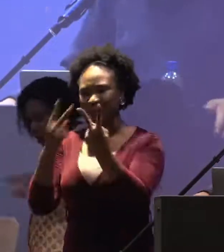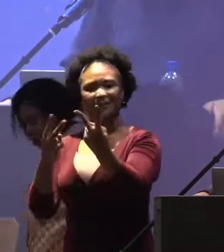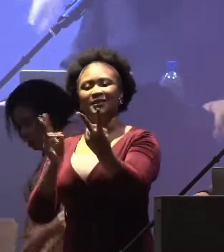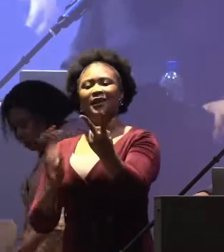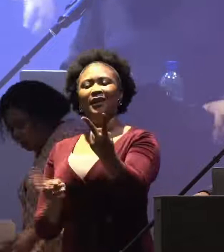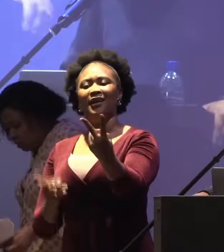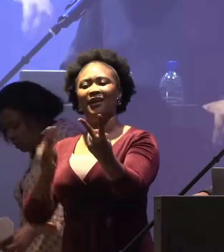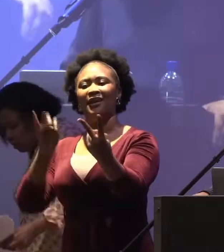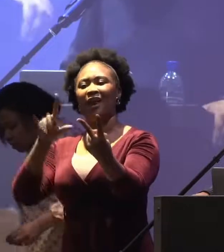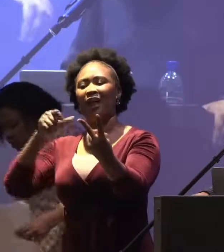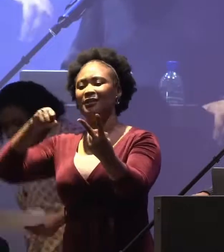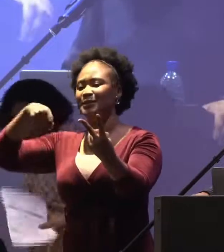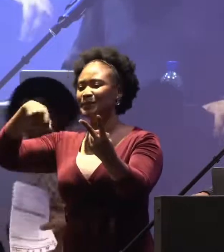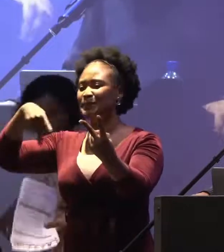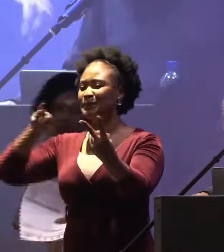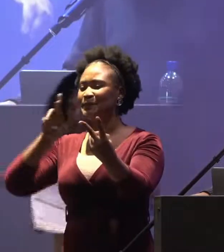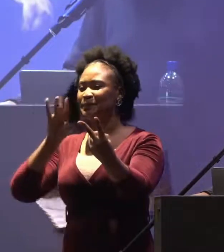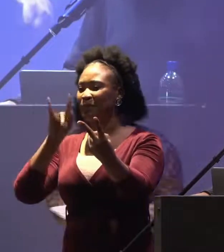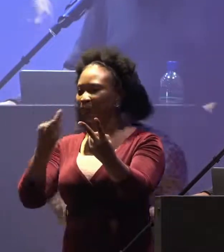again.